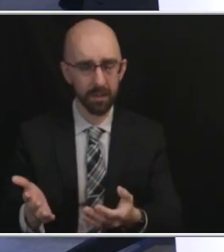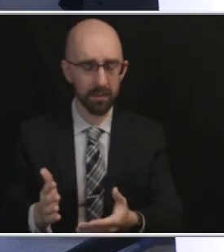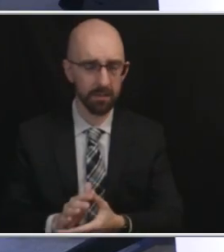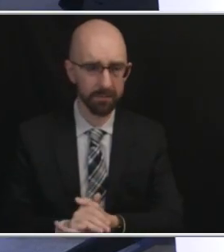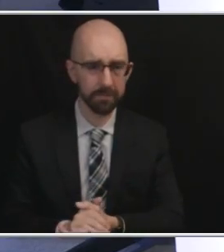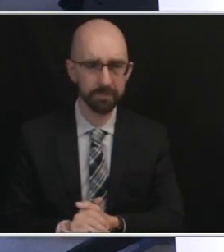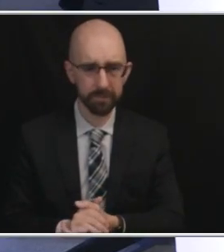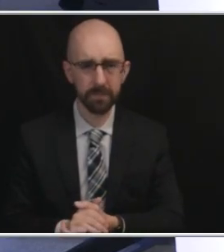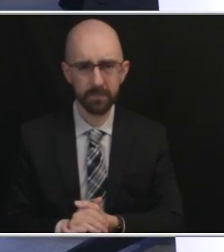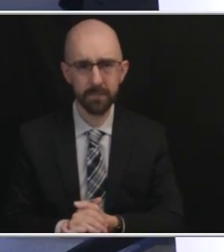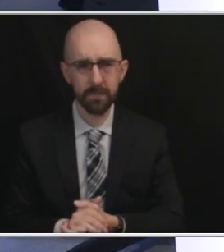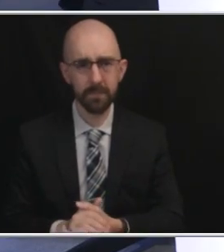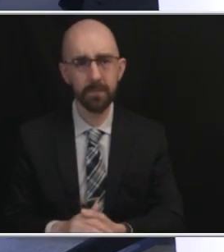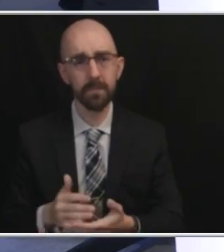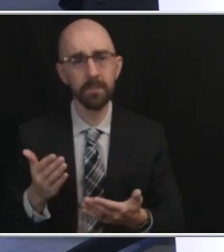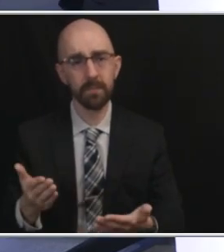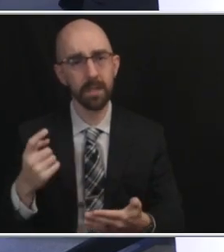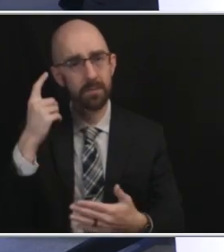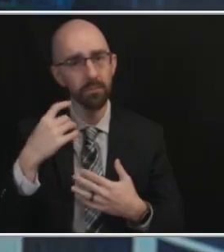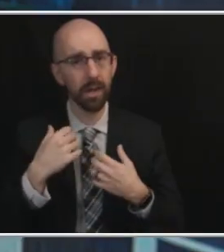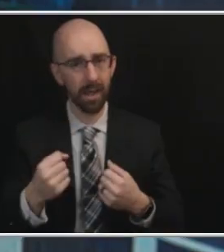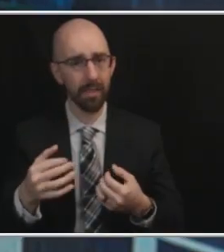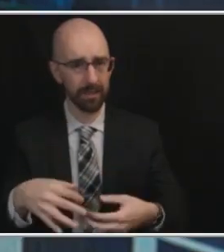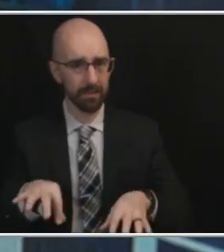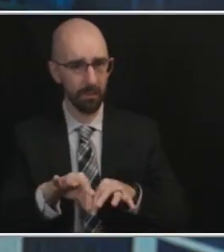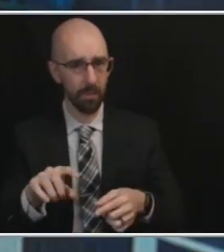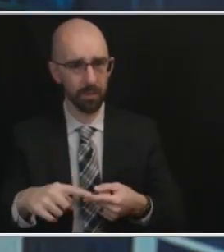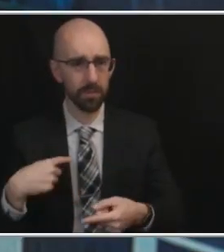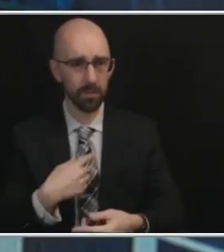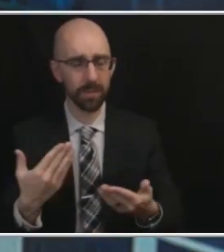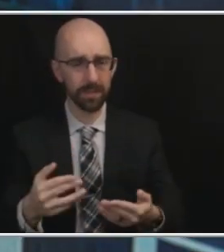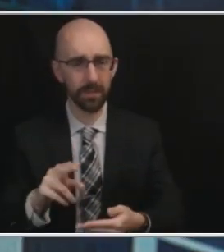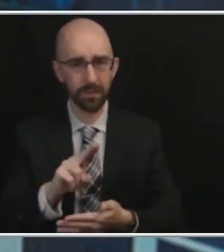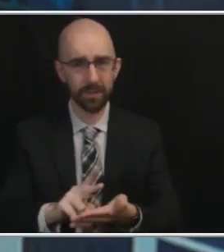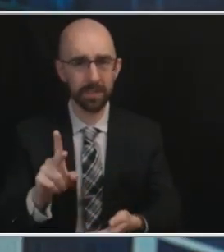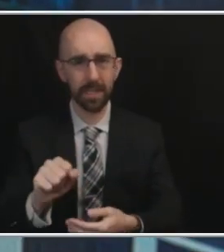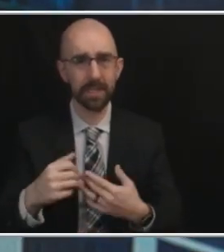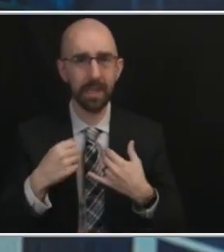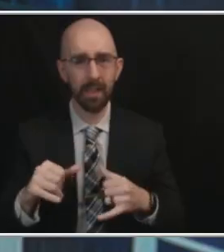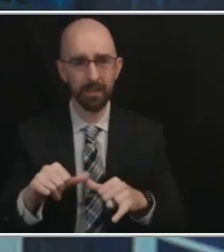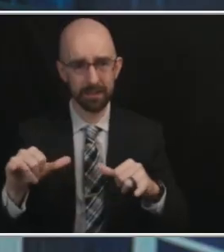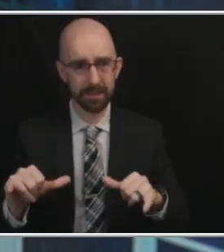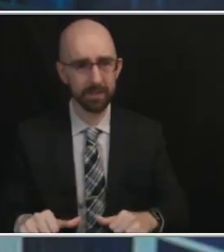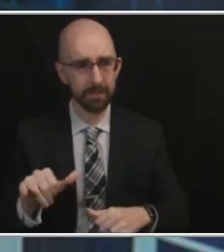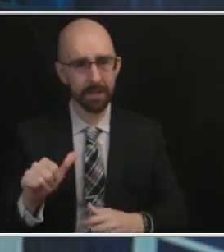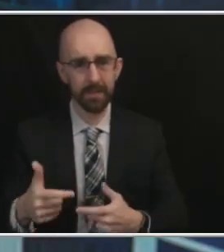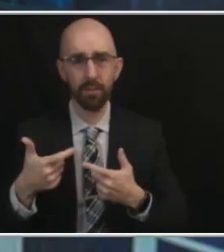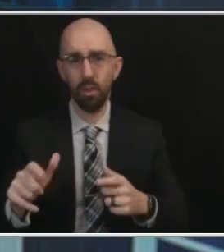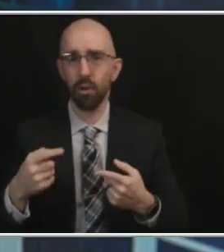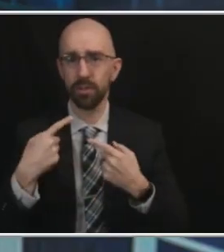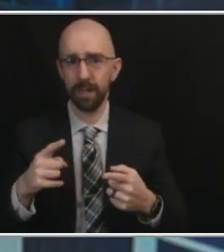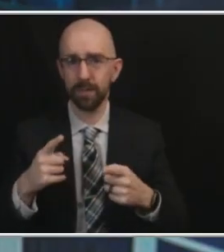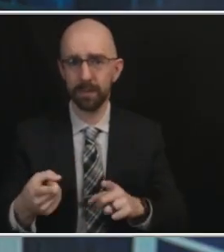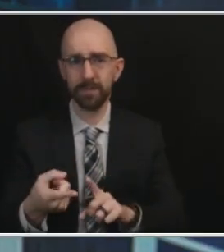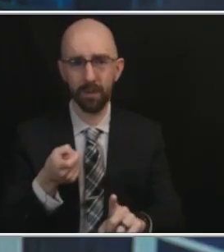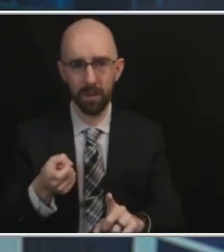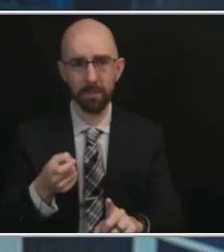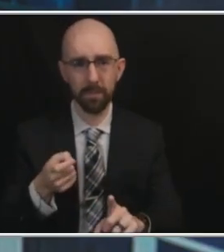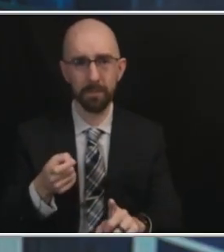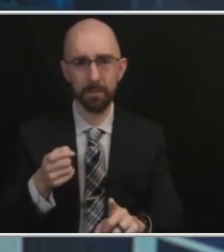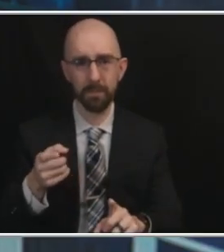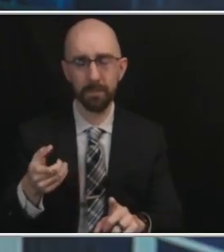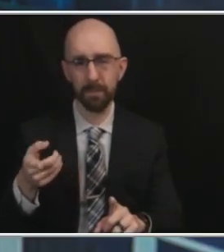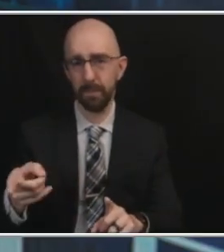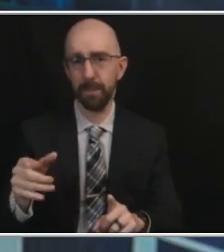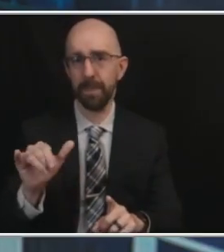Well, brain health is important to us here at University of Kansas Health System, and there's some large announcements coming forward about that shortly.